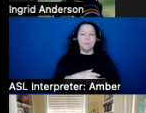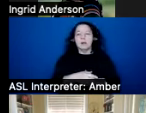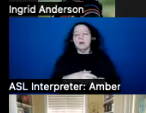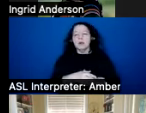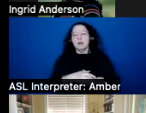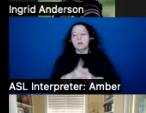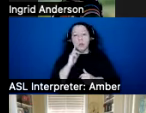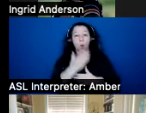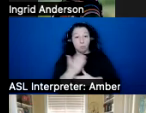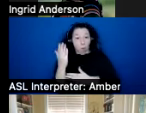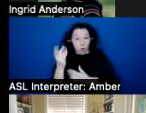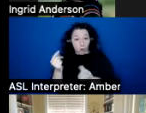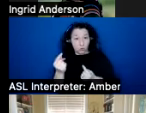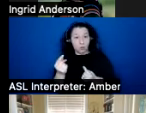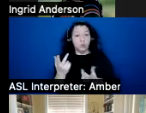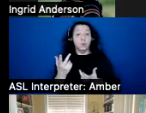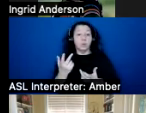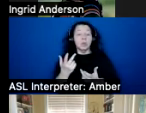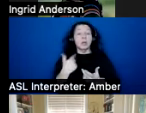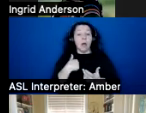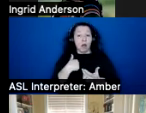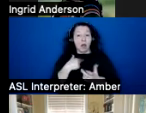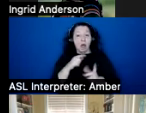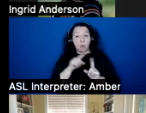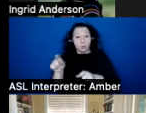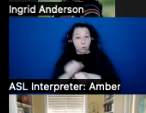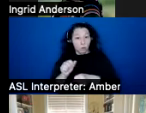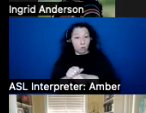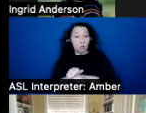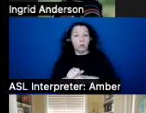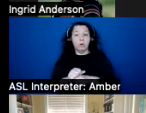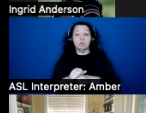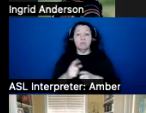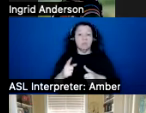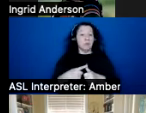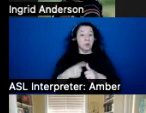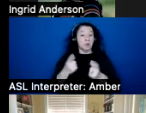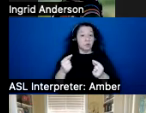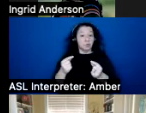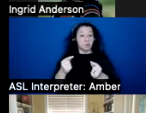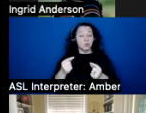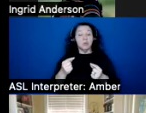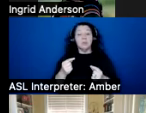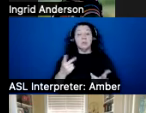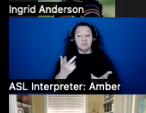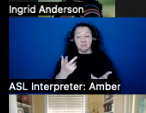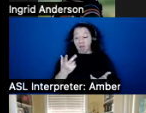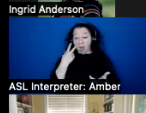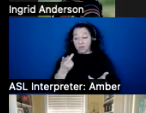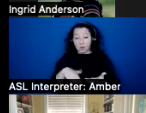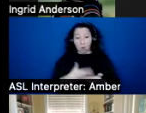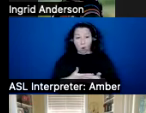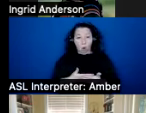the mornings we would get up, in the mornings I would go to work, and the first thing I would see is all of the arrests